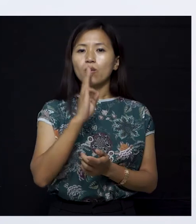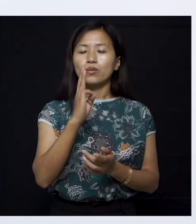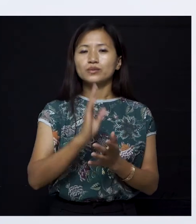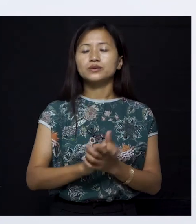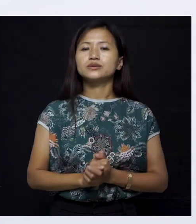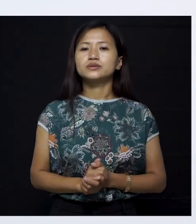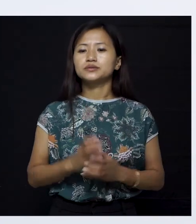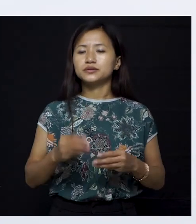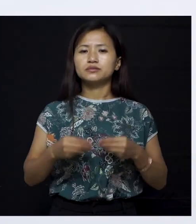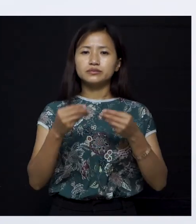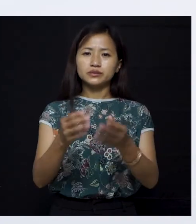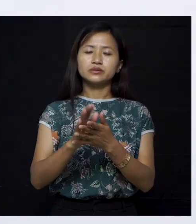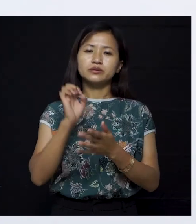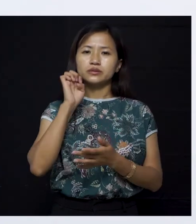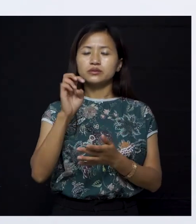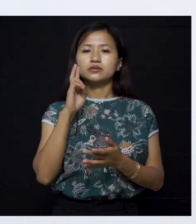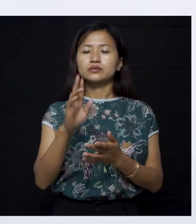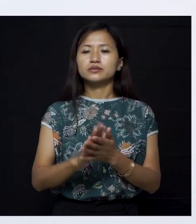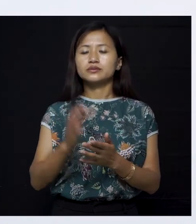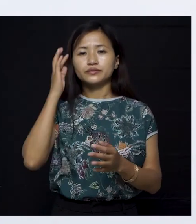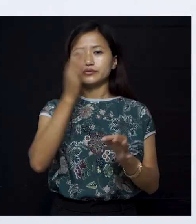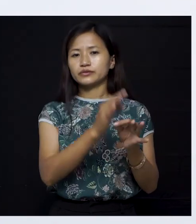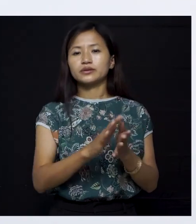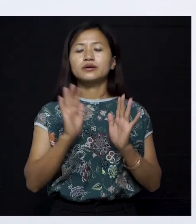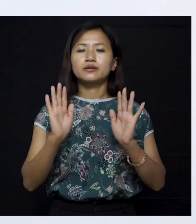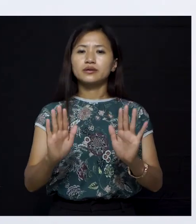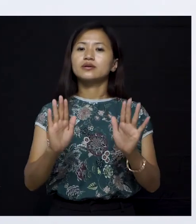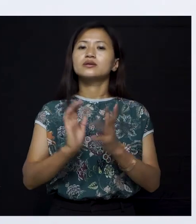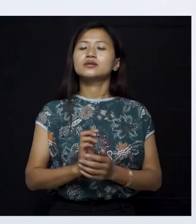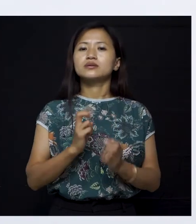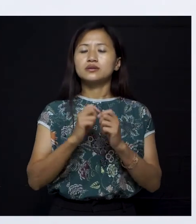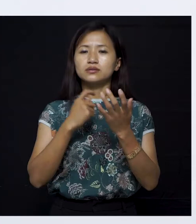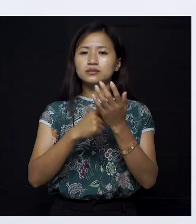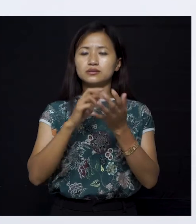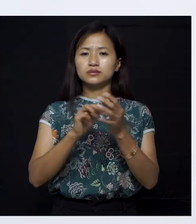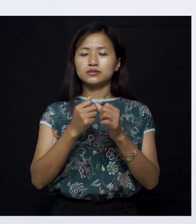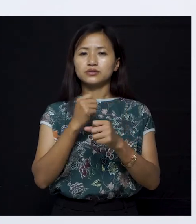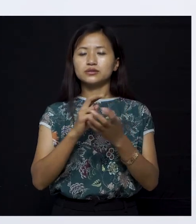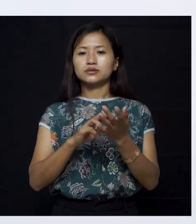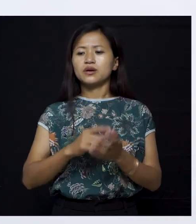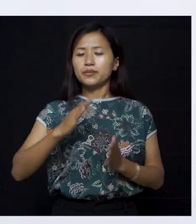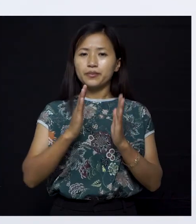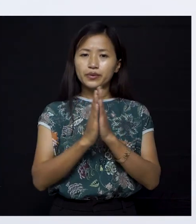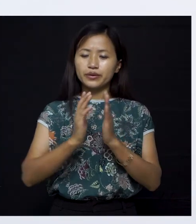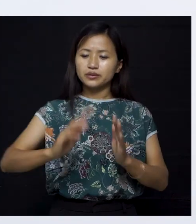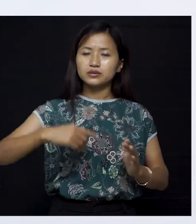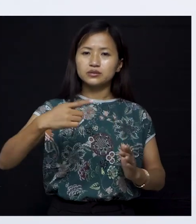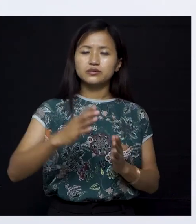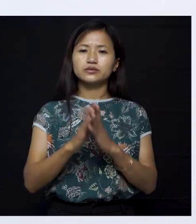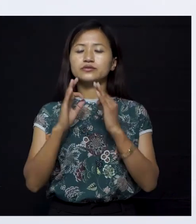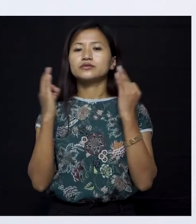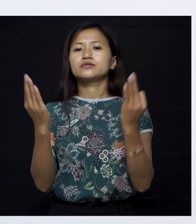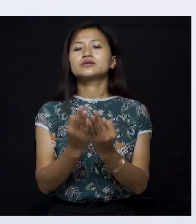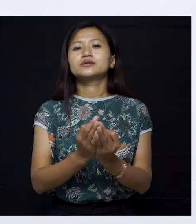that she did not live on the faith that she had in her religion. She had been praying continuously for all the family